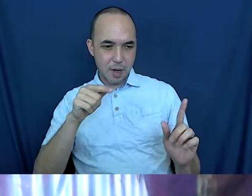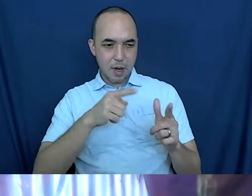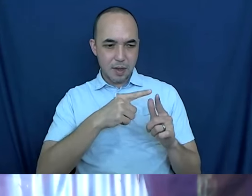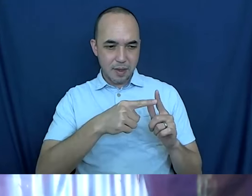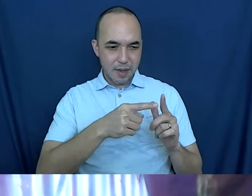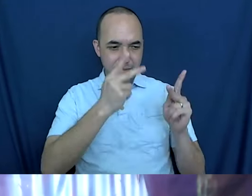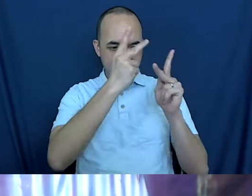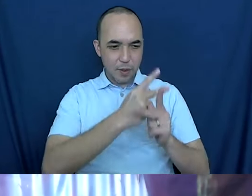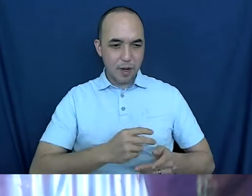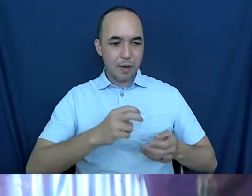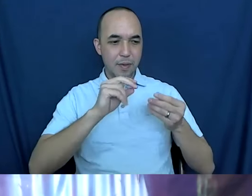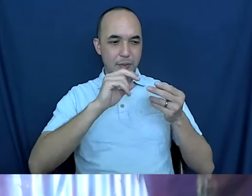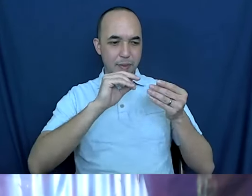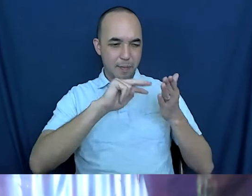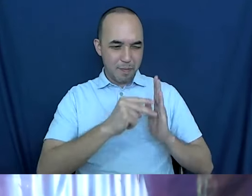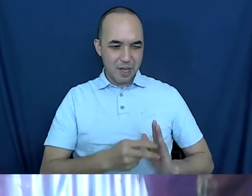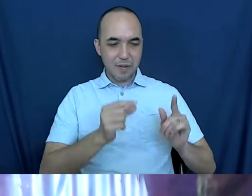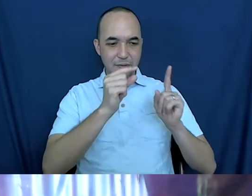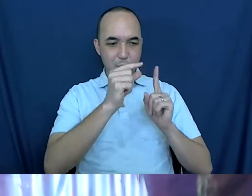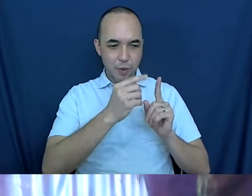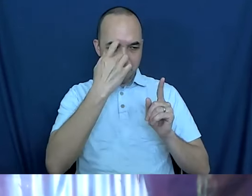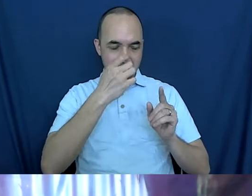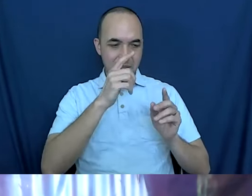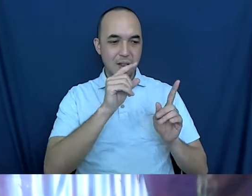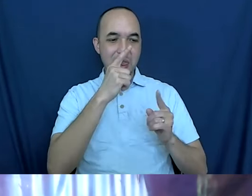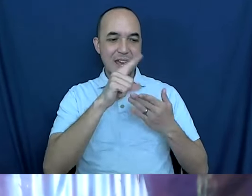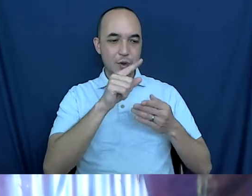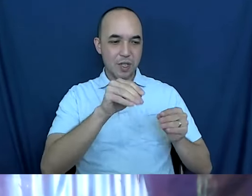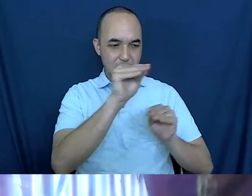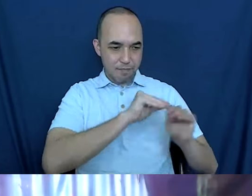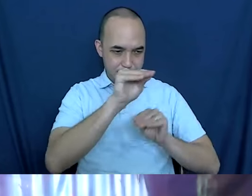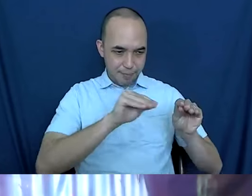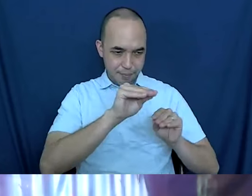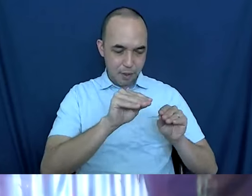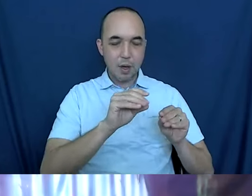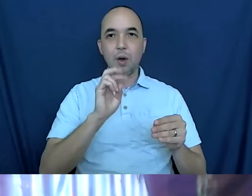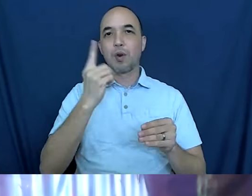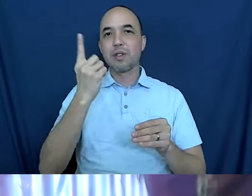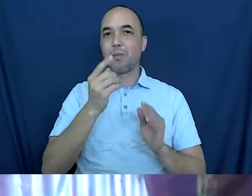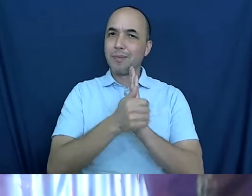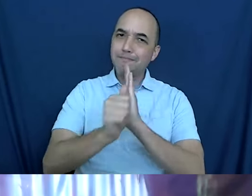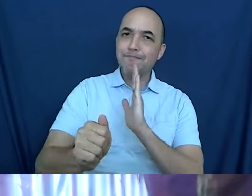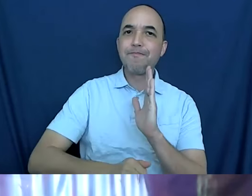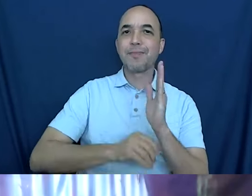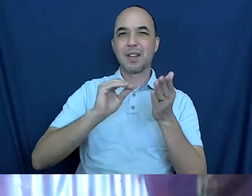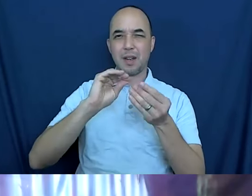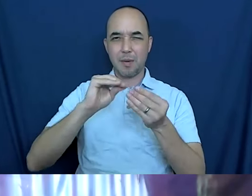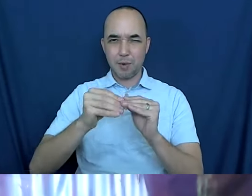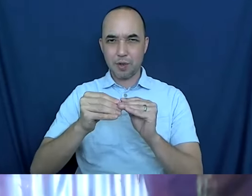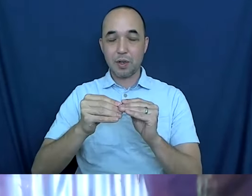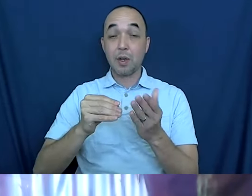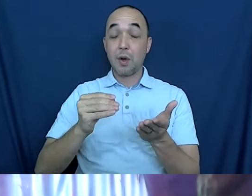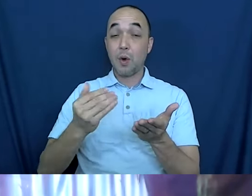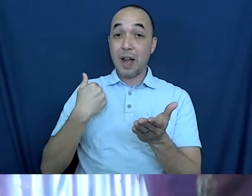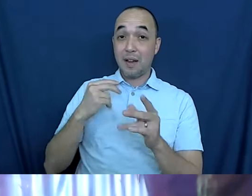by scrambling it. You know, someone might be really good with numbers. Having a team, this is the reason puzzle hunts